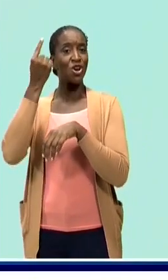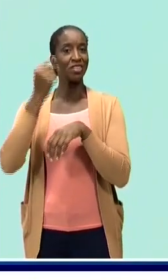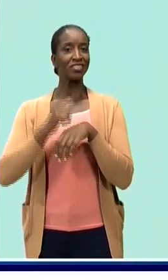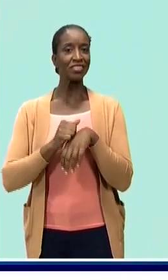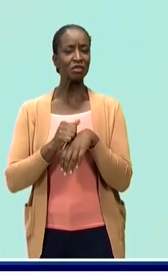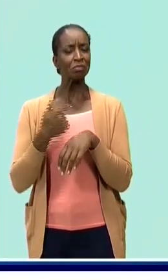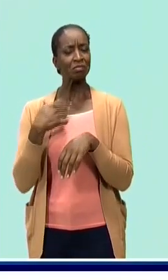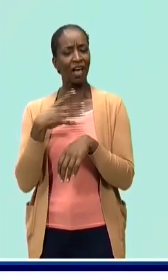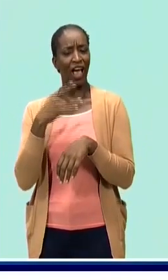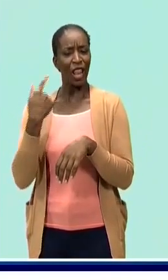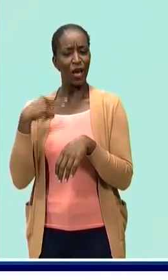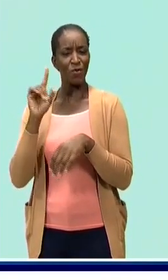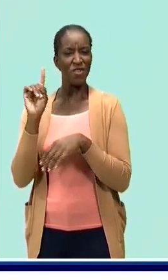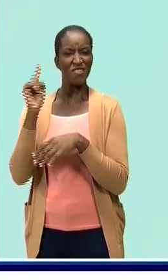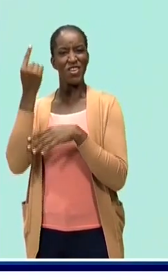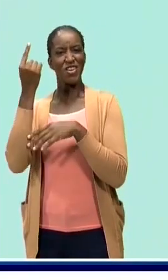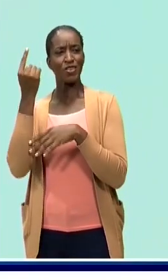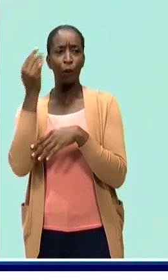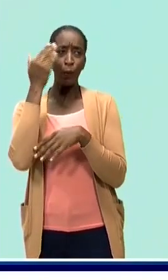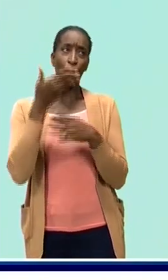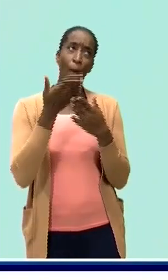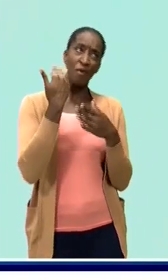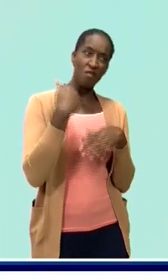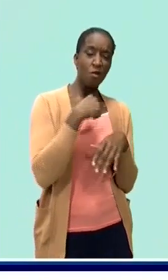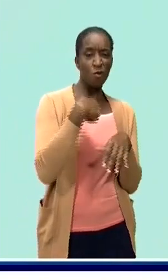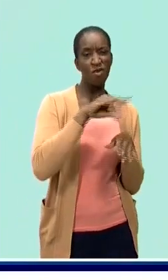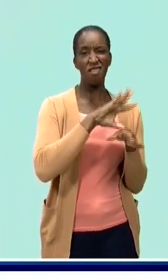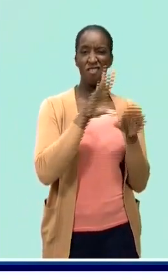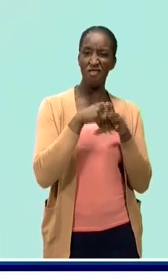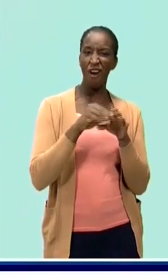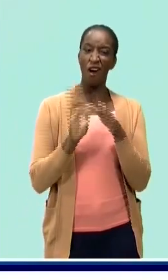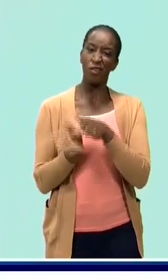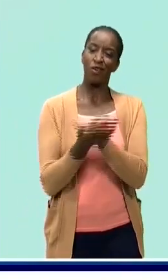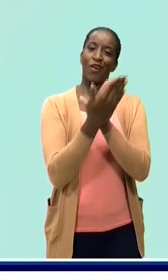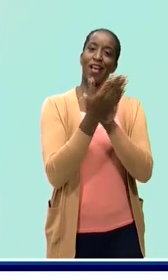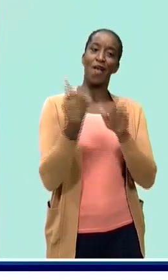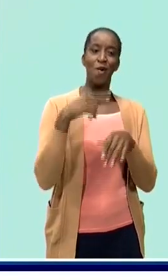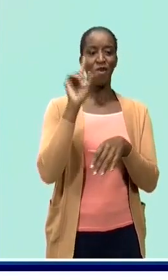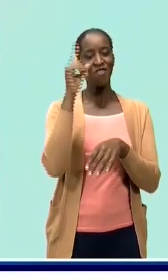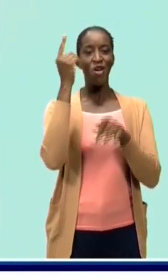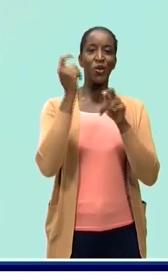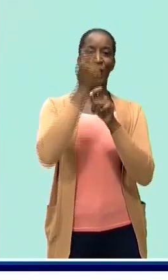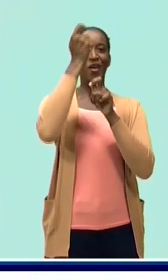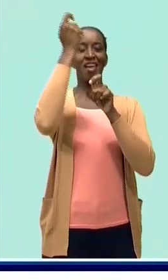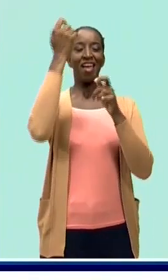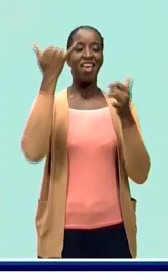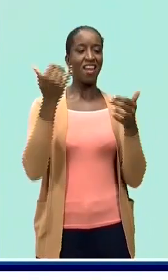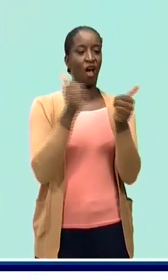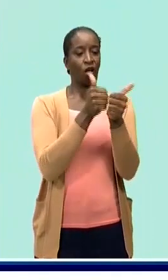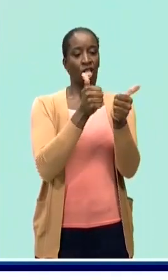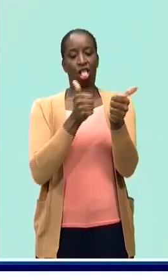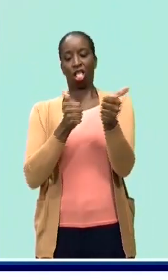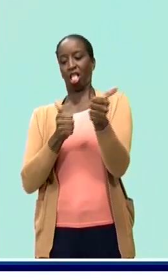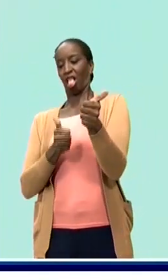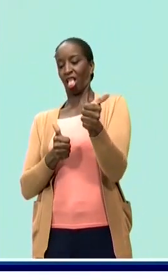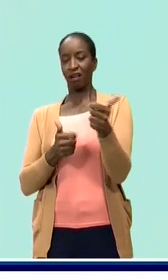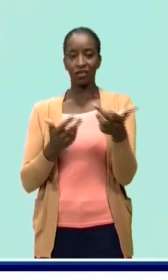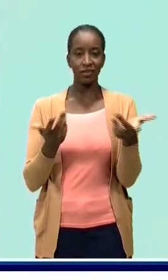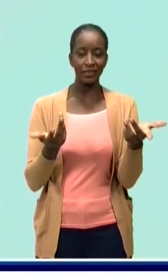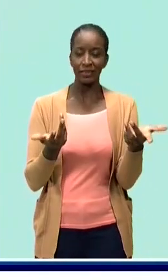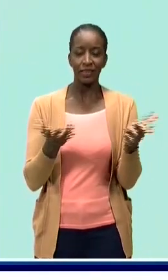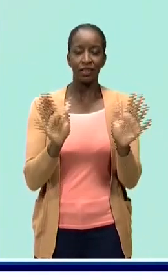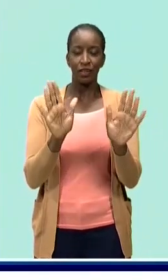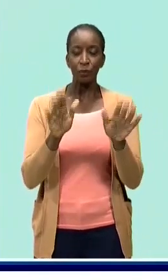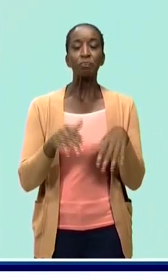leaders. You know, I remember one thing we used to lead in cricket, and now we follow so far behind them. Funny, but I